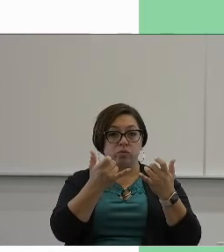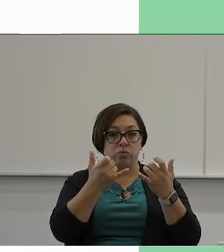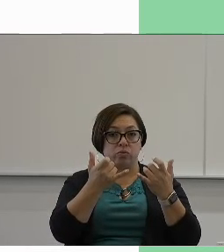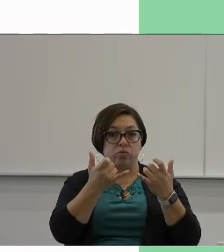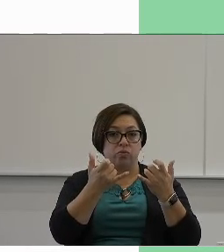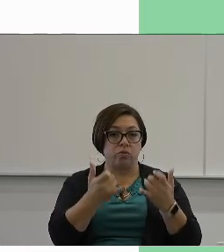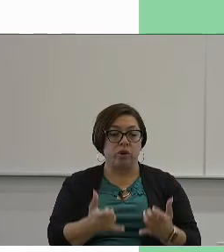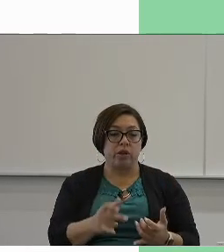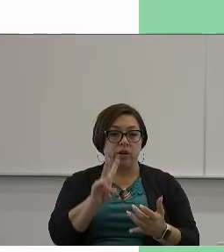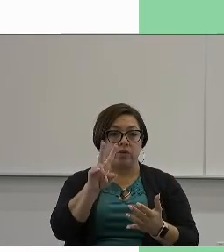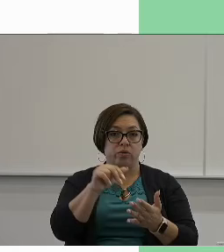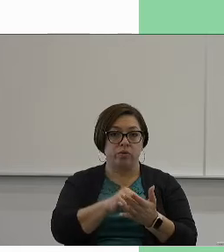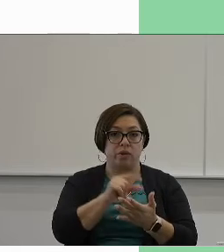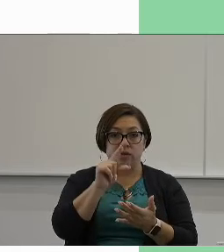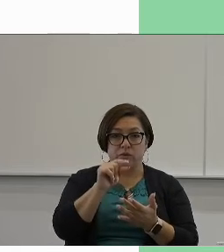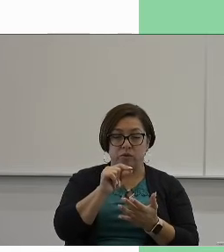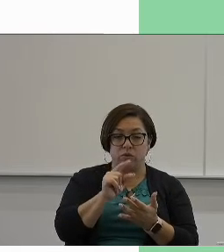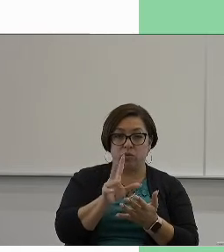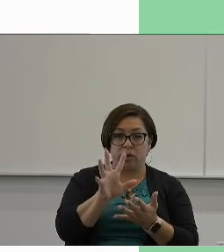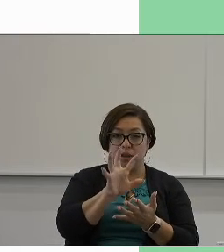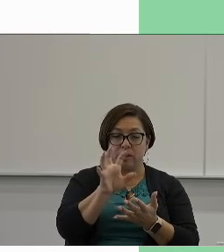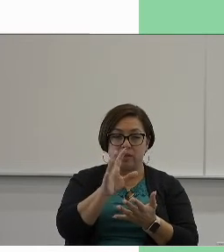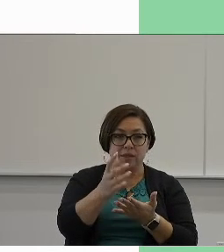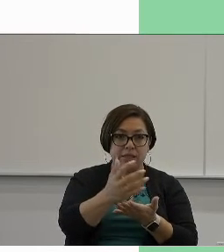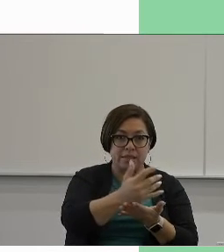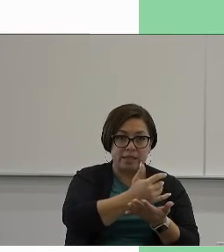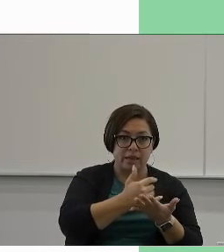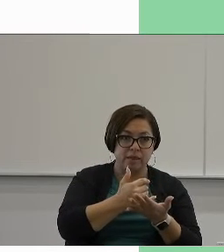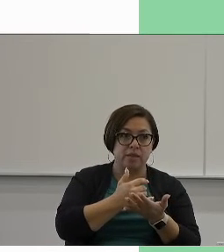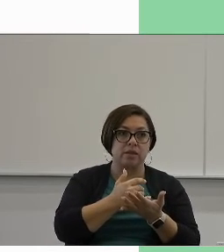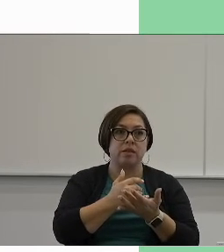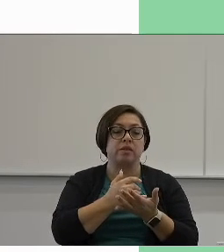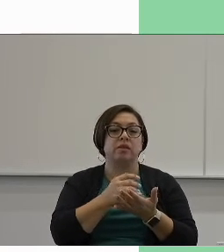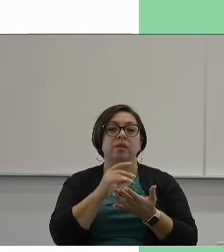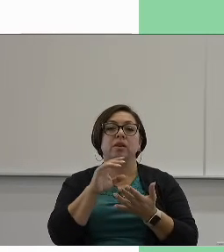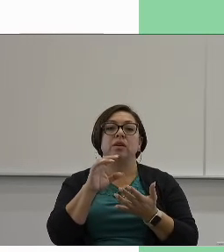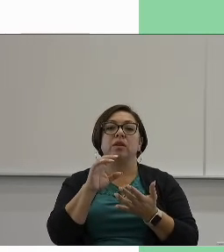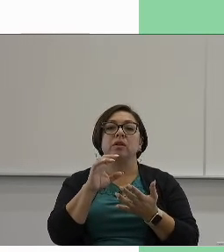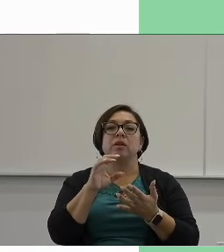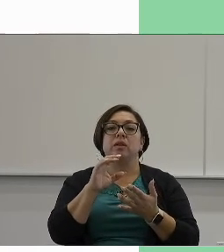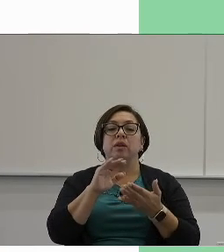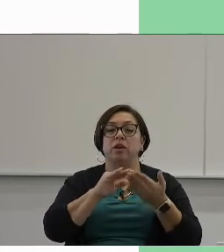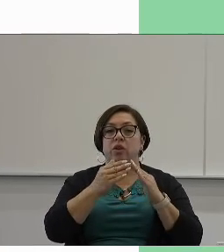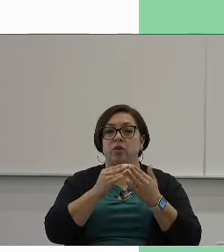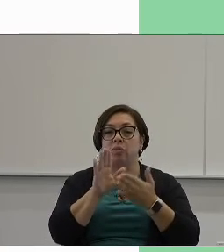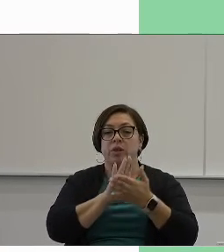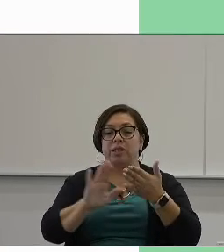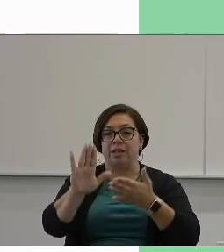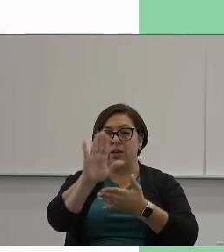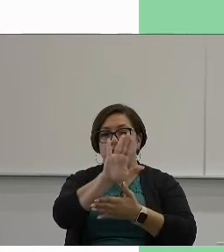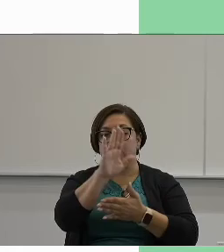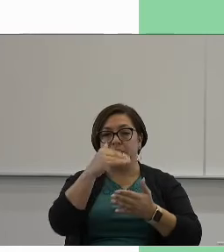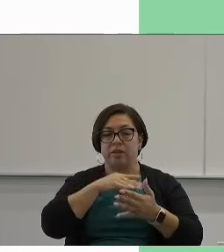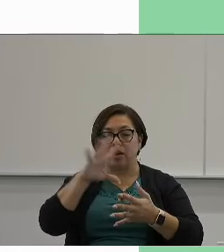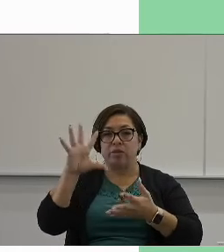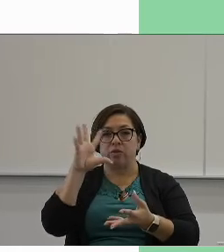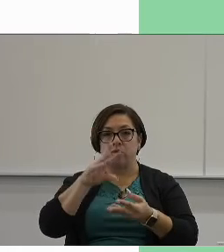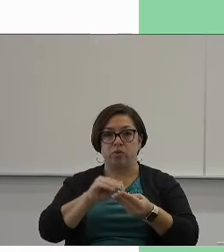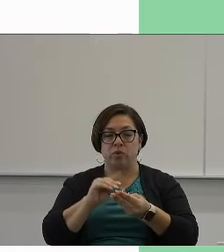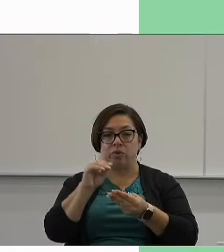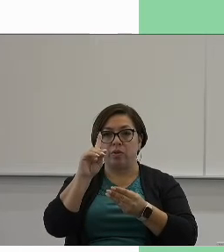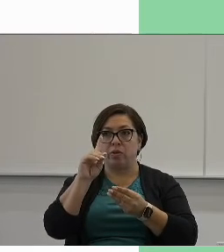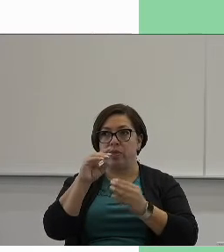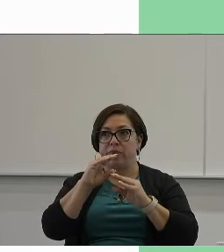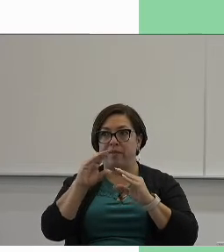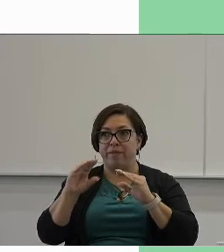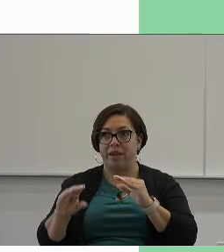on the 2020 census, the community college district has an overall deviation of 32%. By making the changes the committee